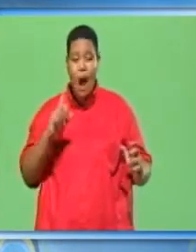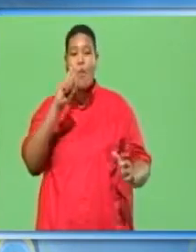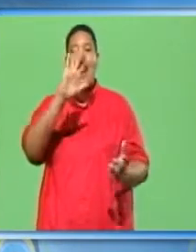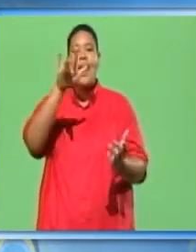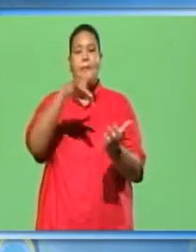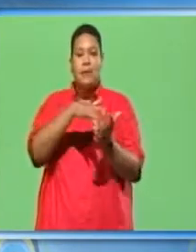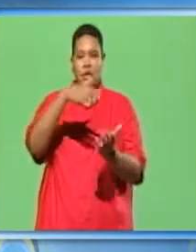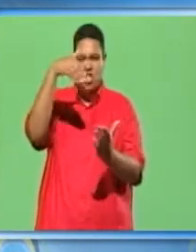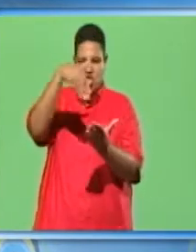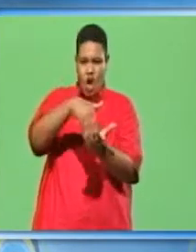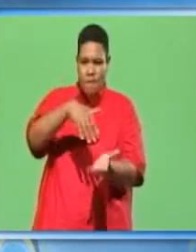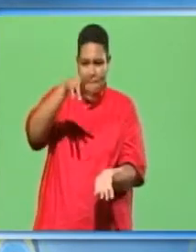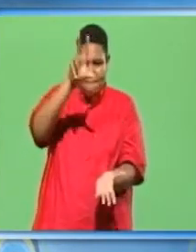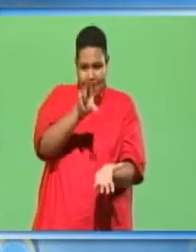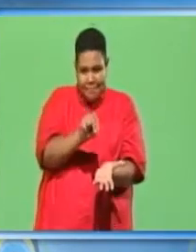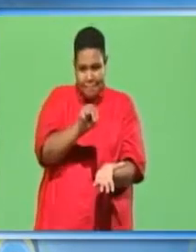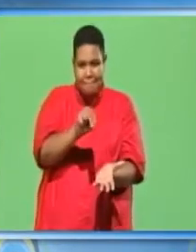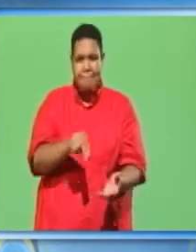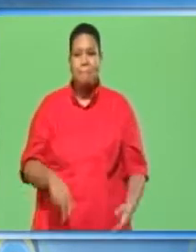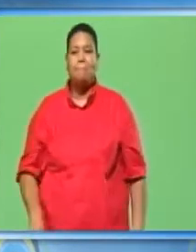top.